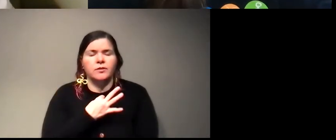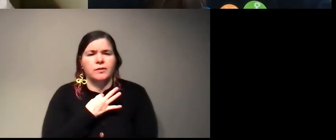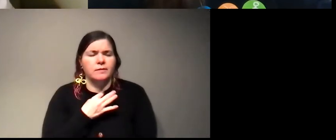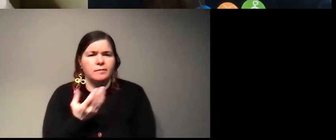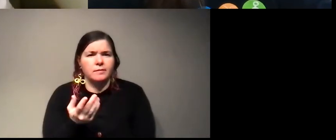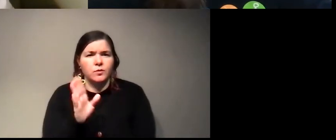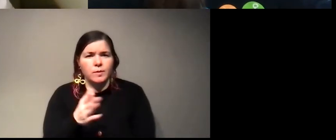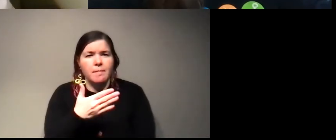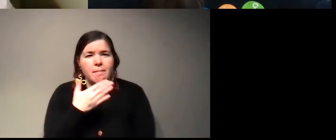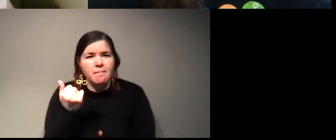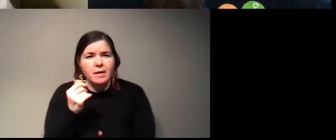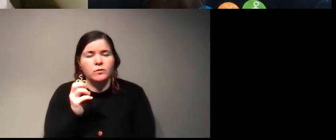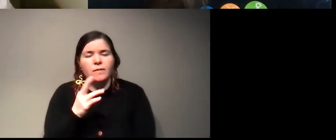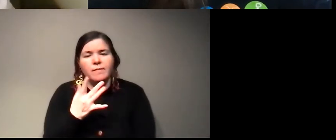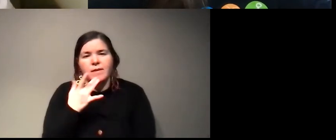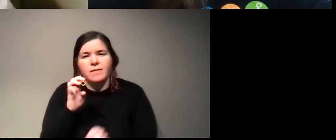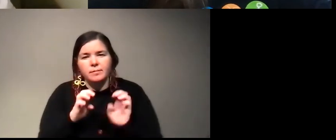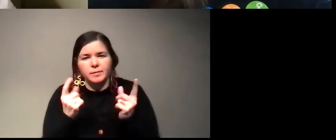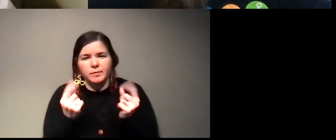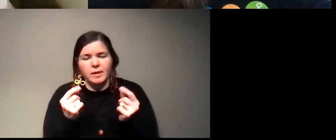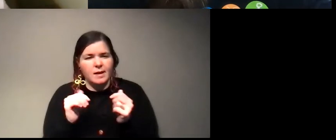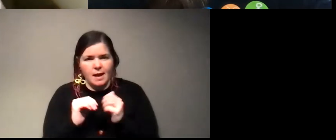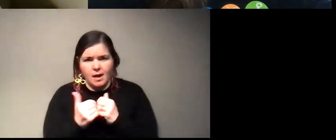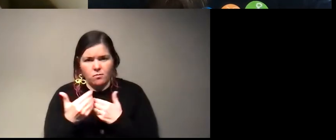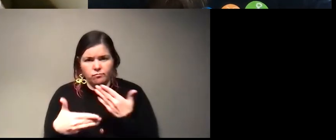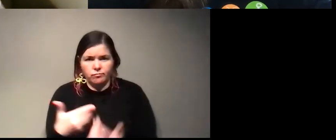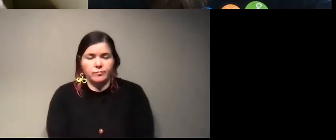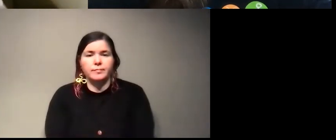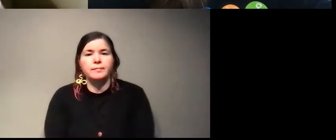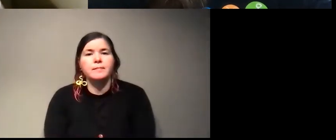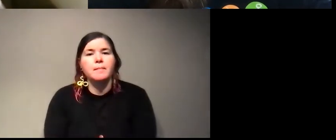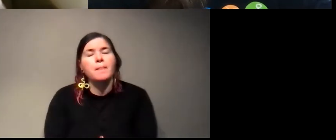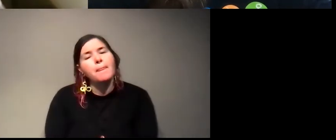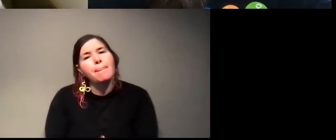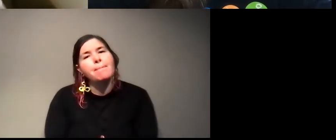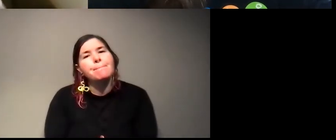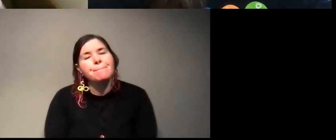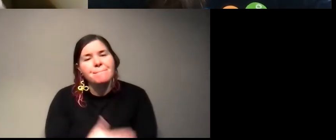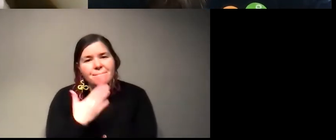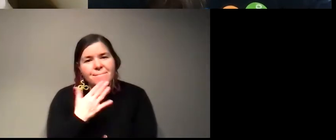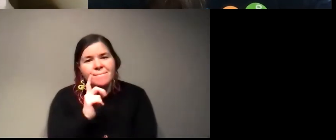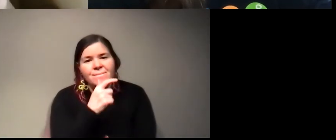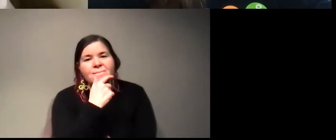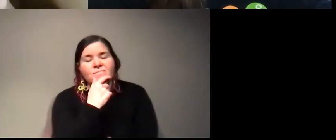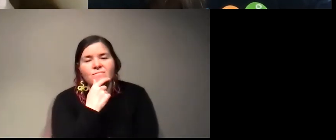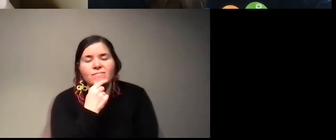your best or favorite experiment and how did you do it? Ooh, that's a great